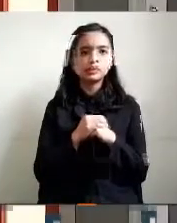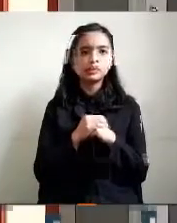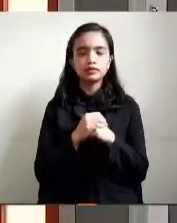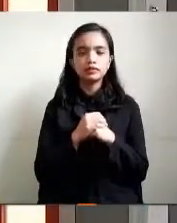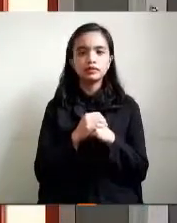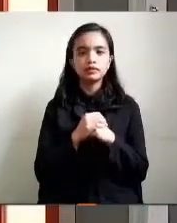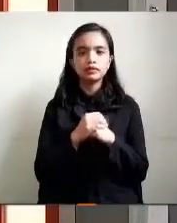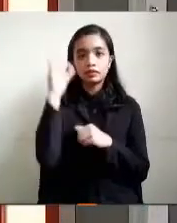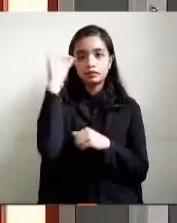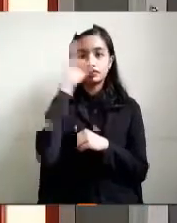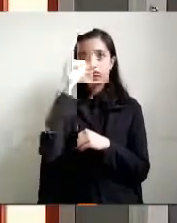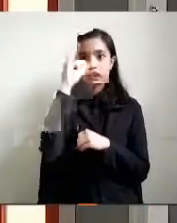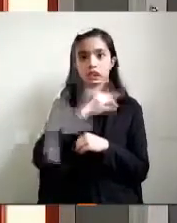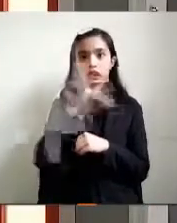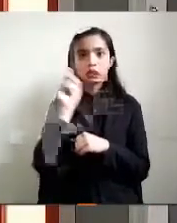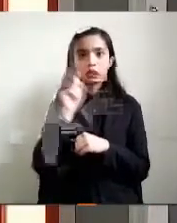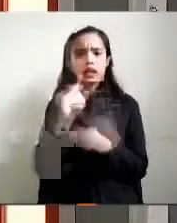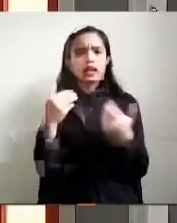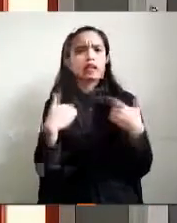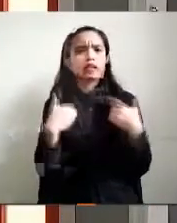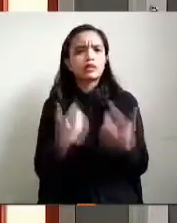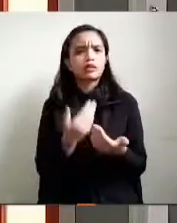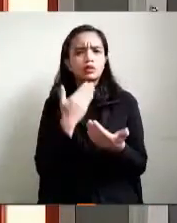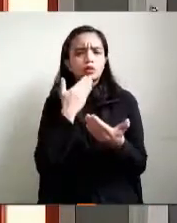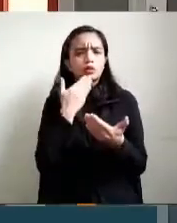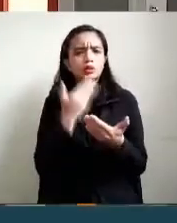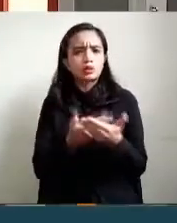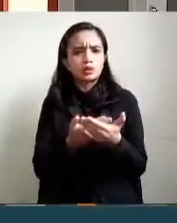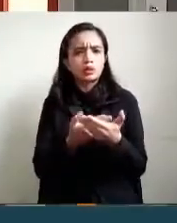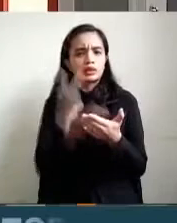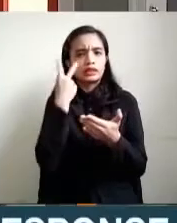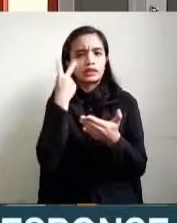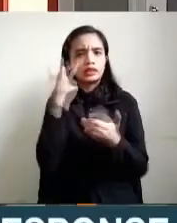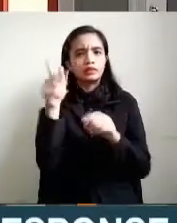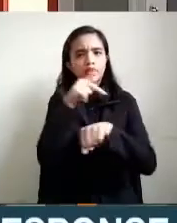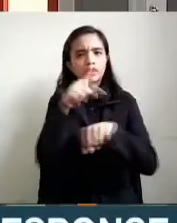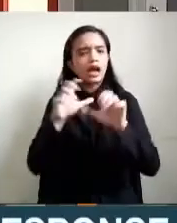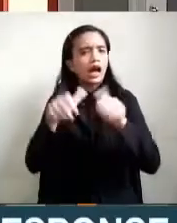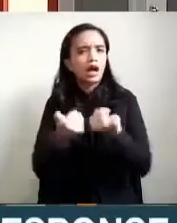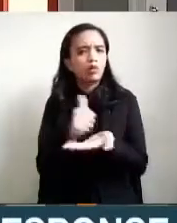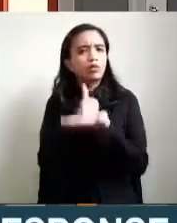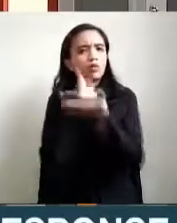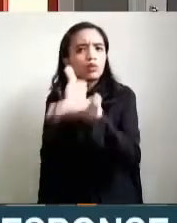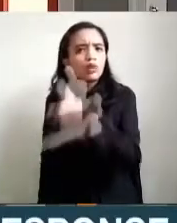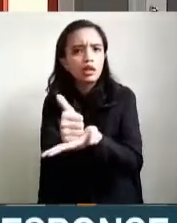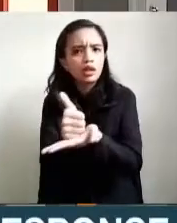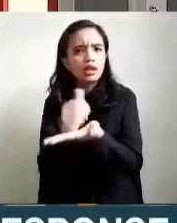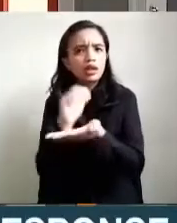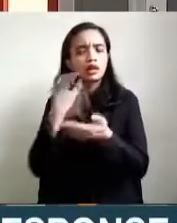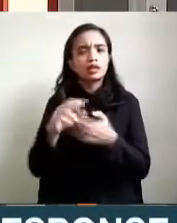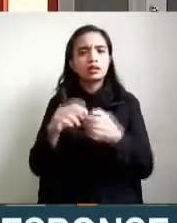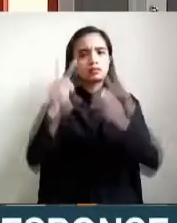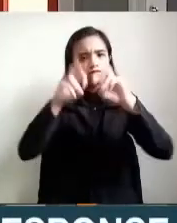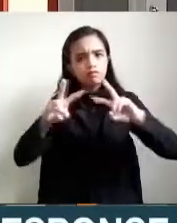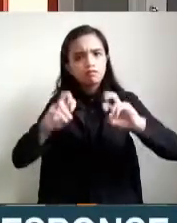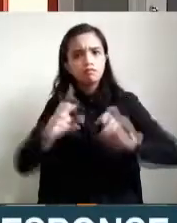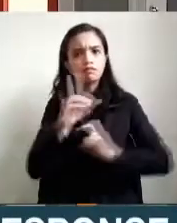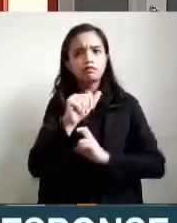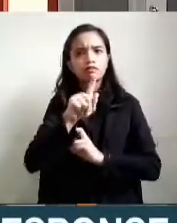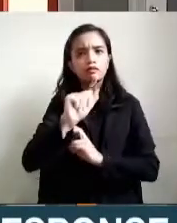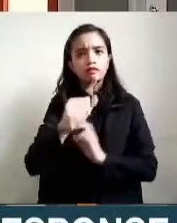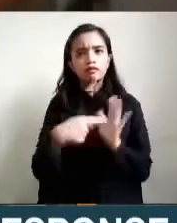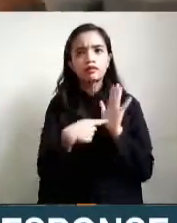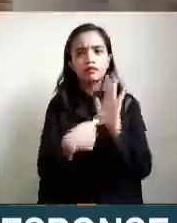Filipinos can expect to get a better picture of the Philippines' COVID-19 response when the group tasked to study the data presents its findings by